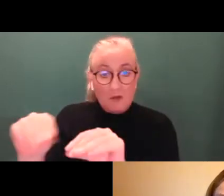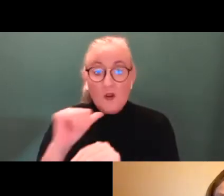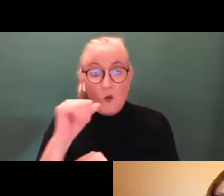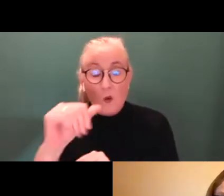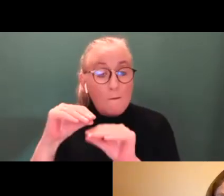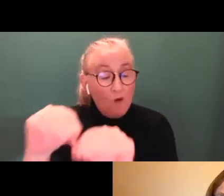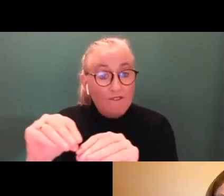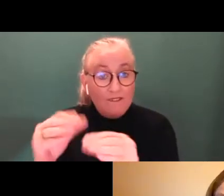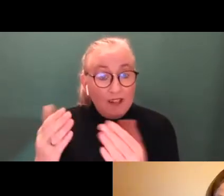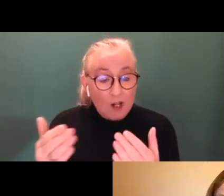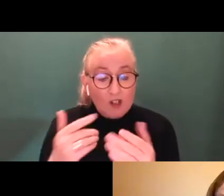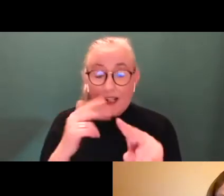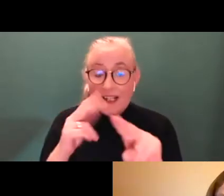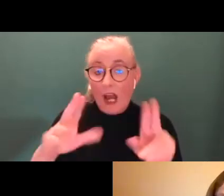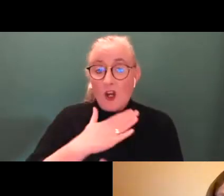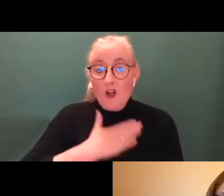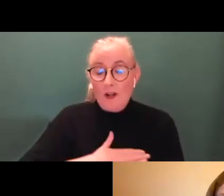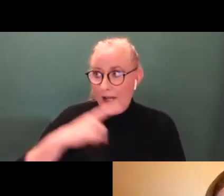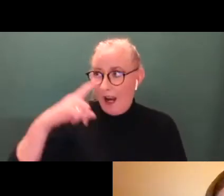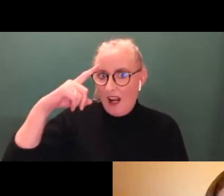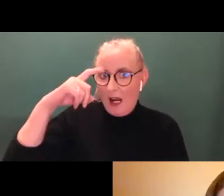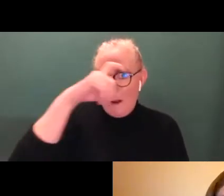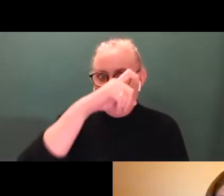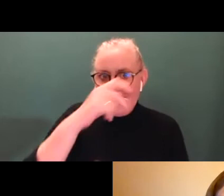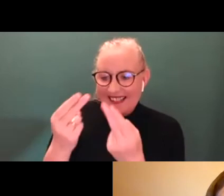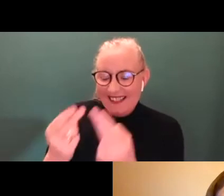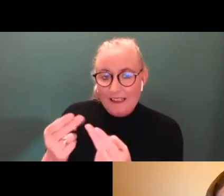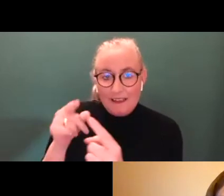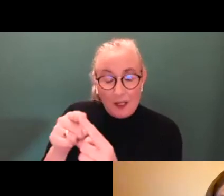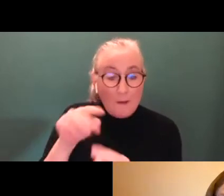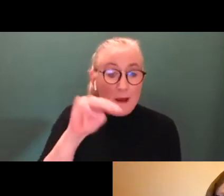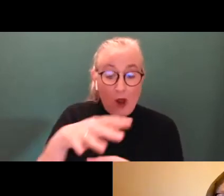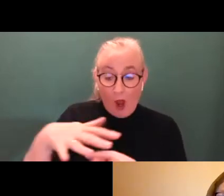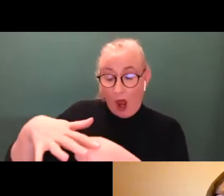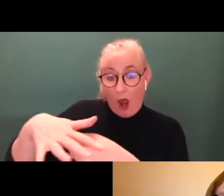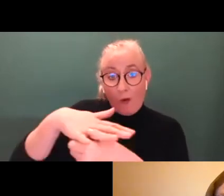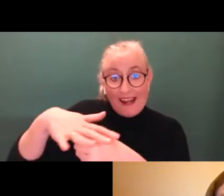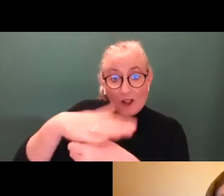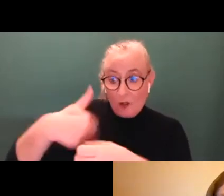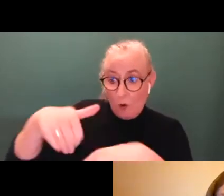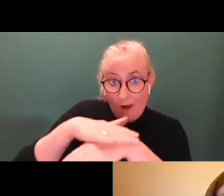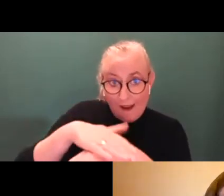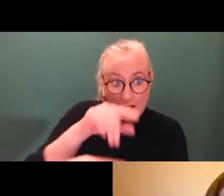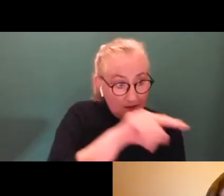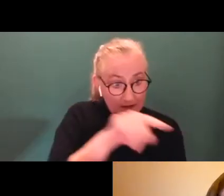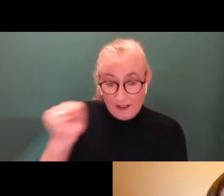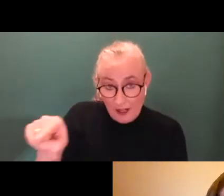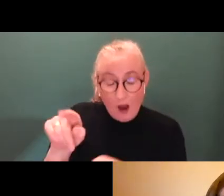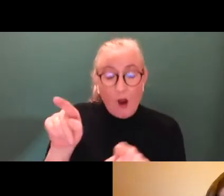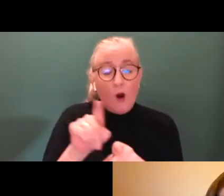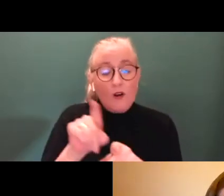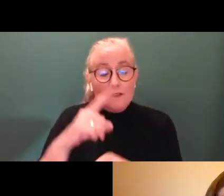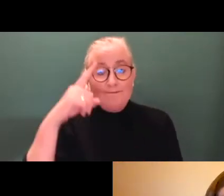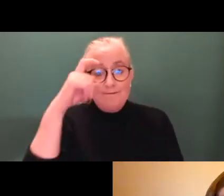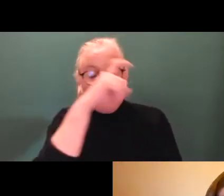wasn't necessarily just the complex needs. It may have been the location of that site or just the difficulty that